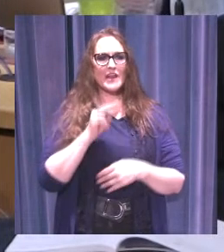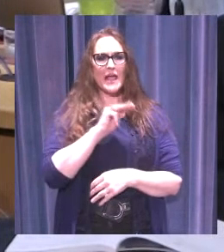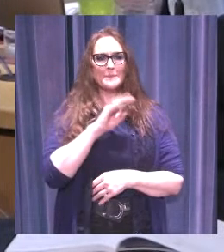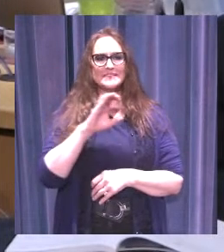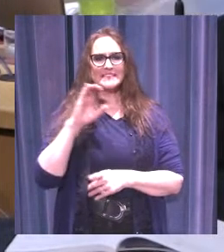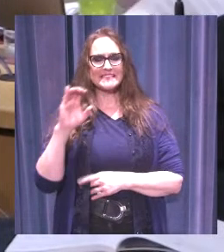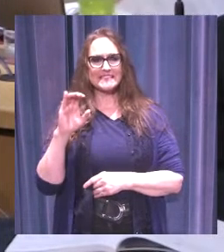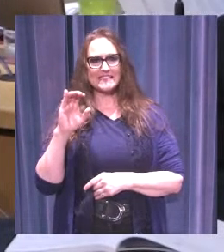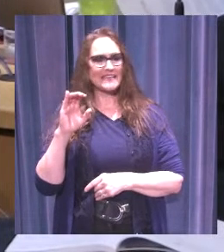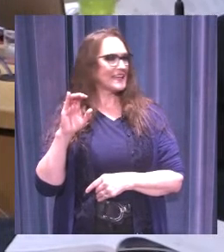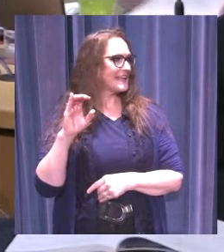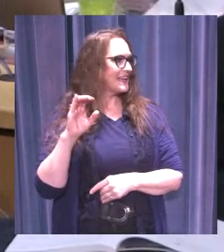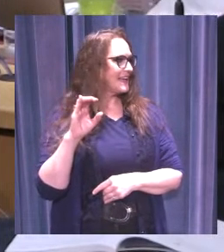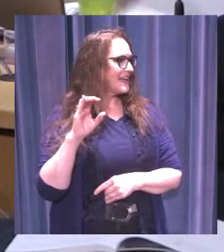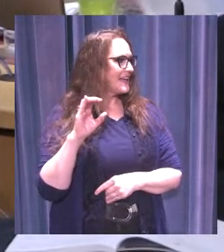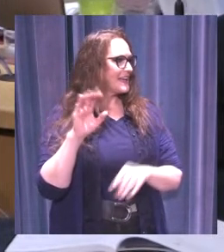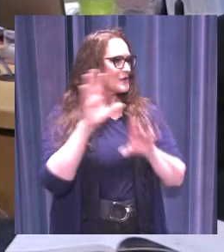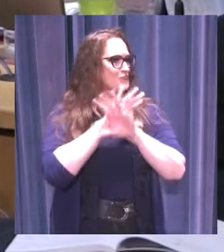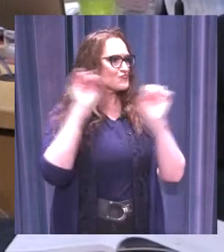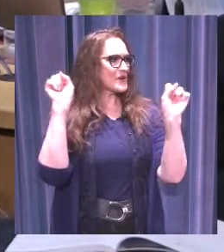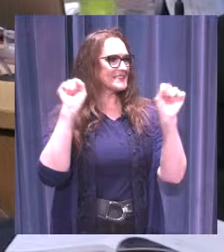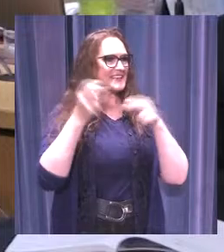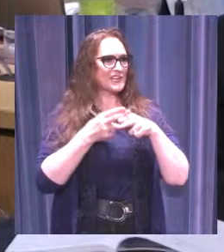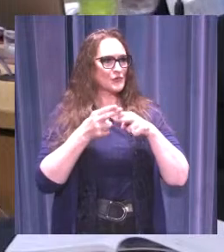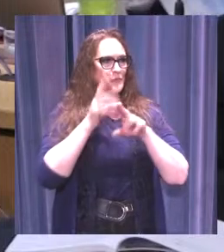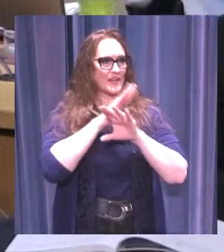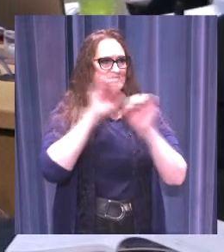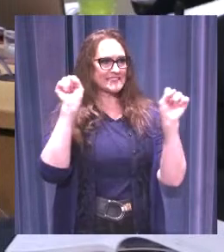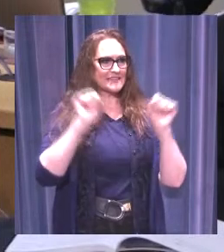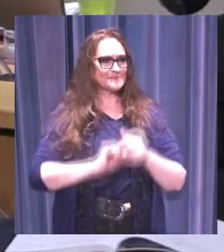MCC president, interim president.